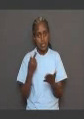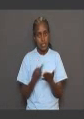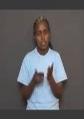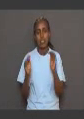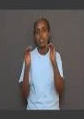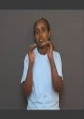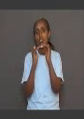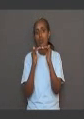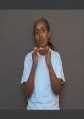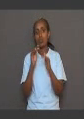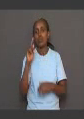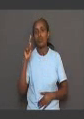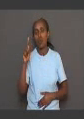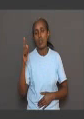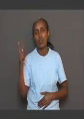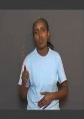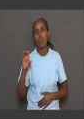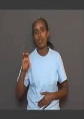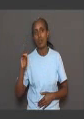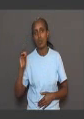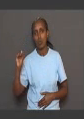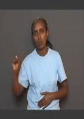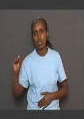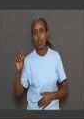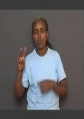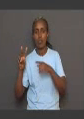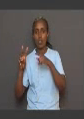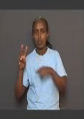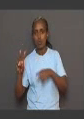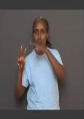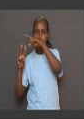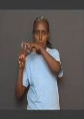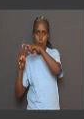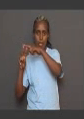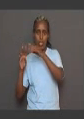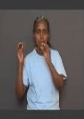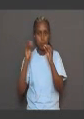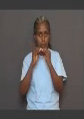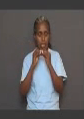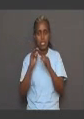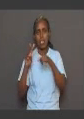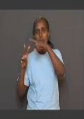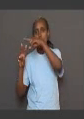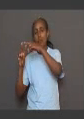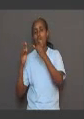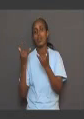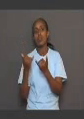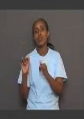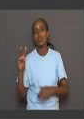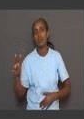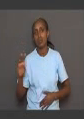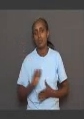This is equal to 1 over the cosine of 2 pi plus pi